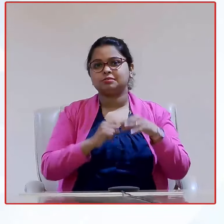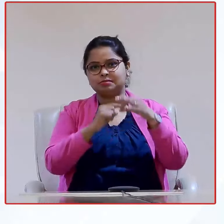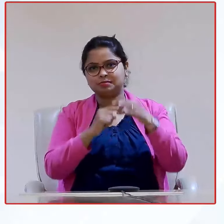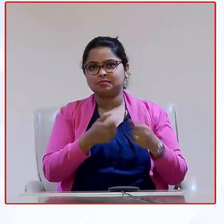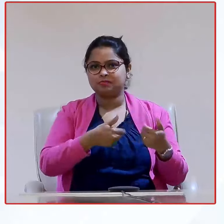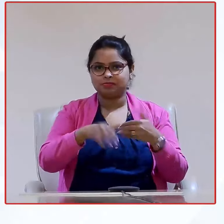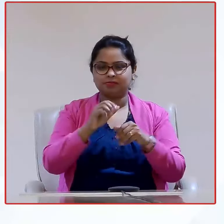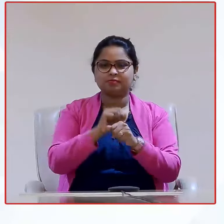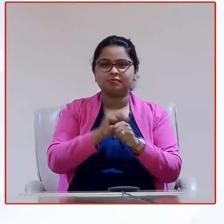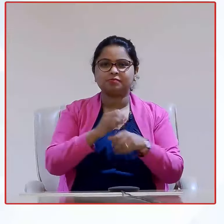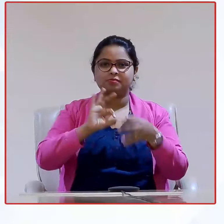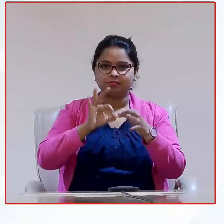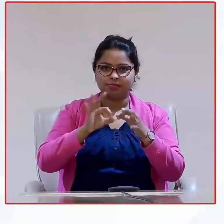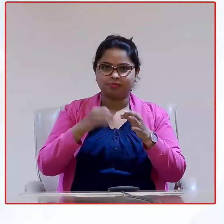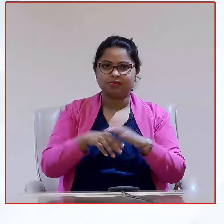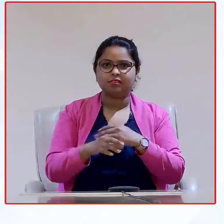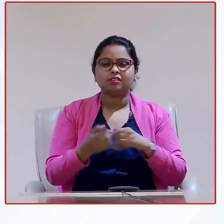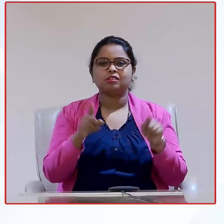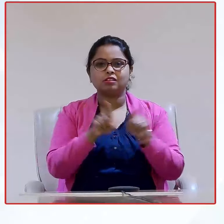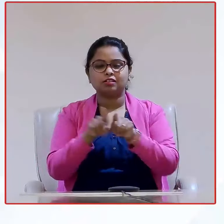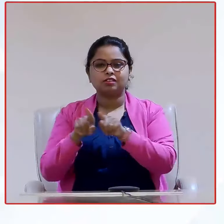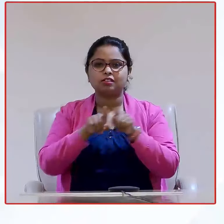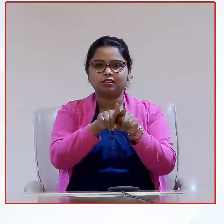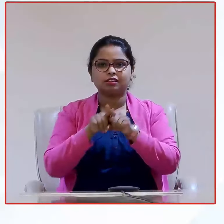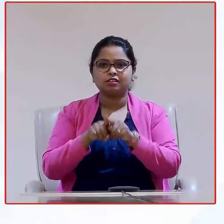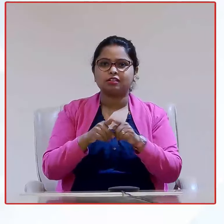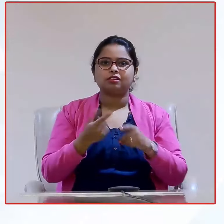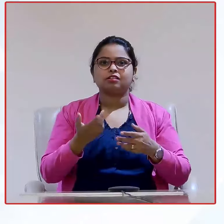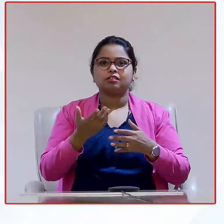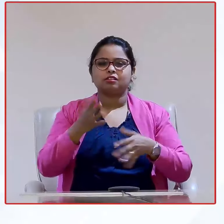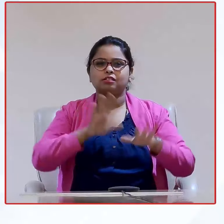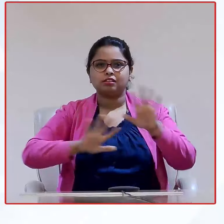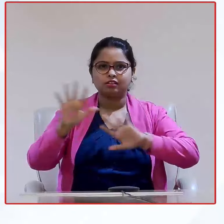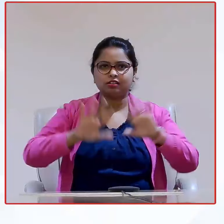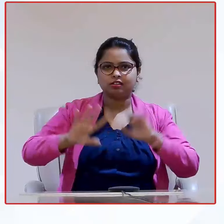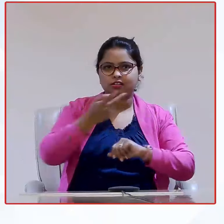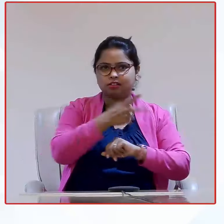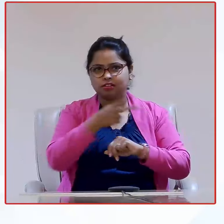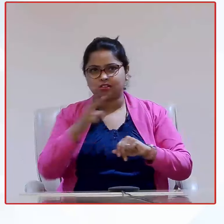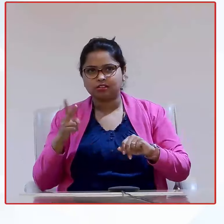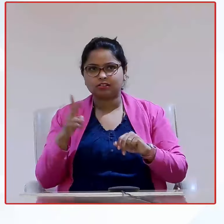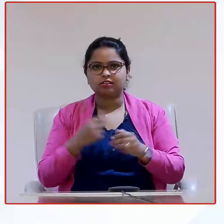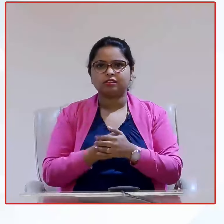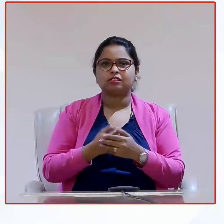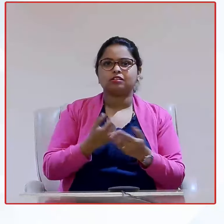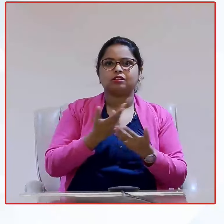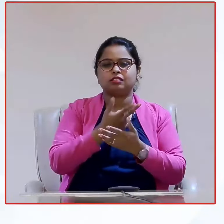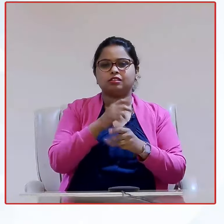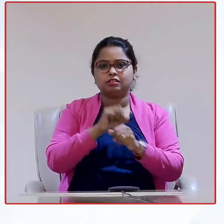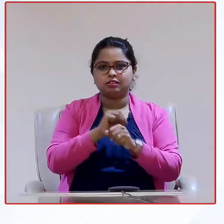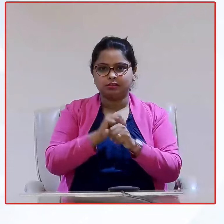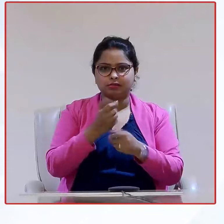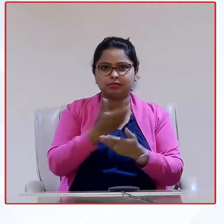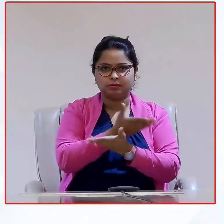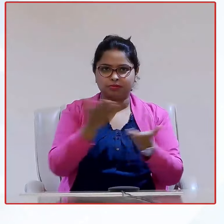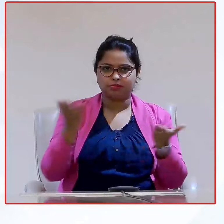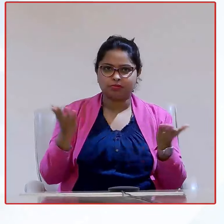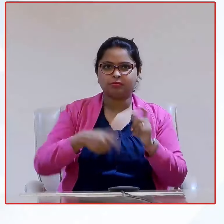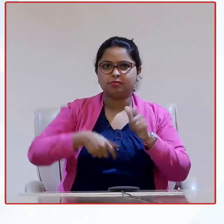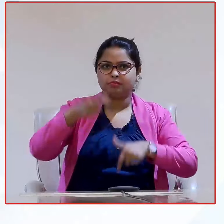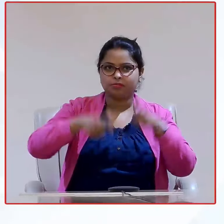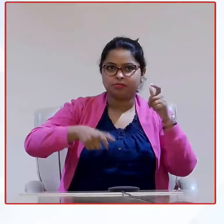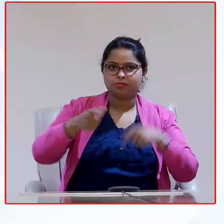today. She has done similar activities for many, many very large congregations of people